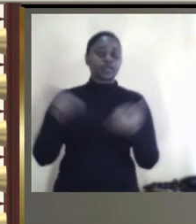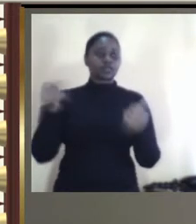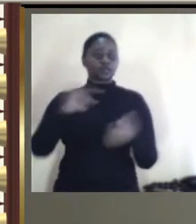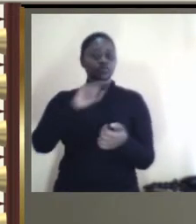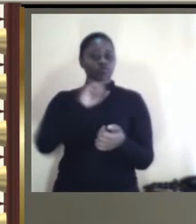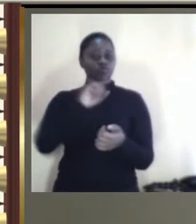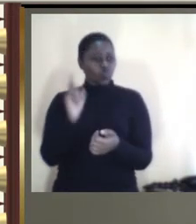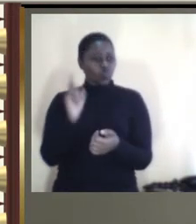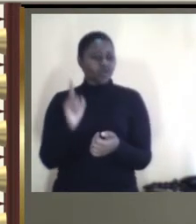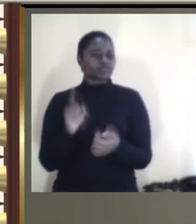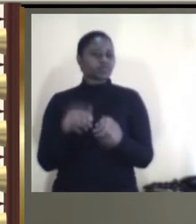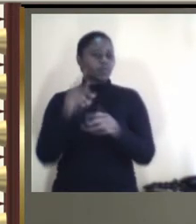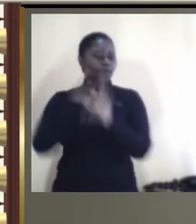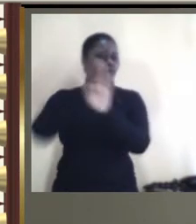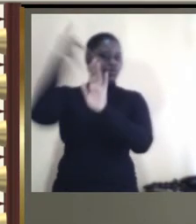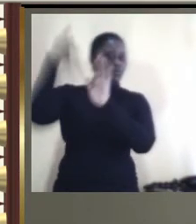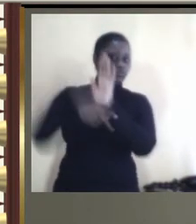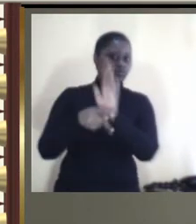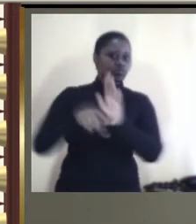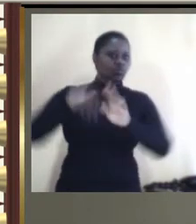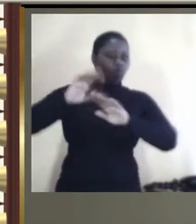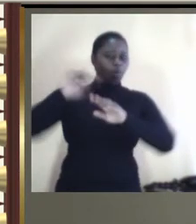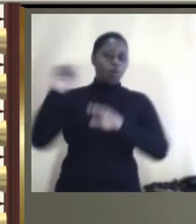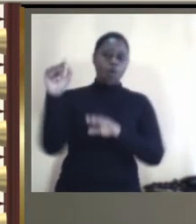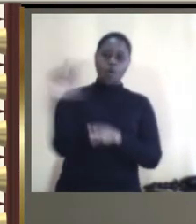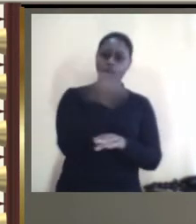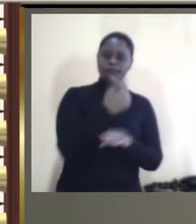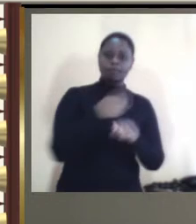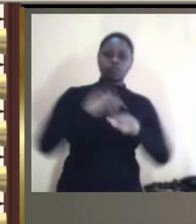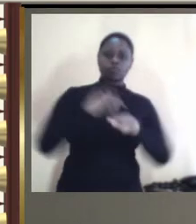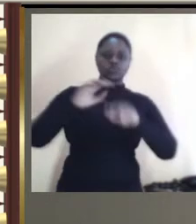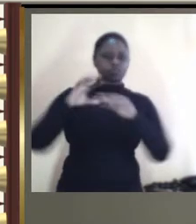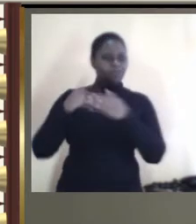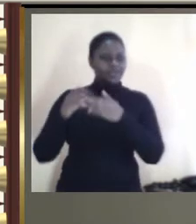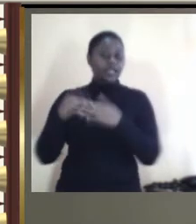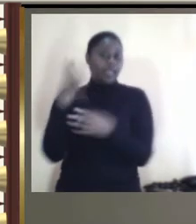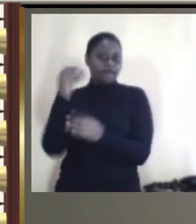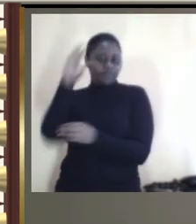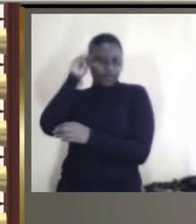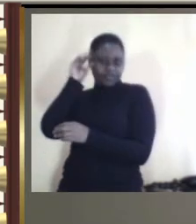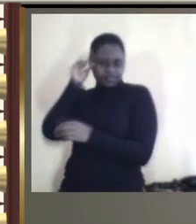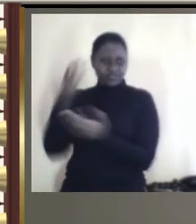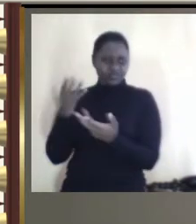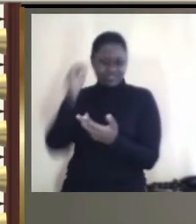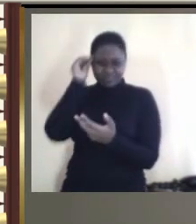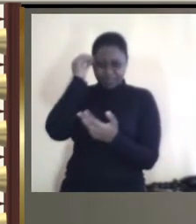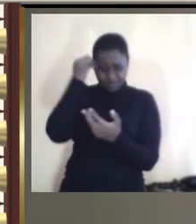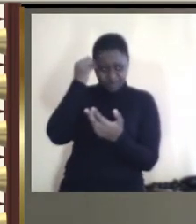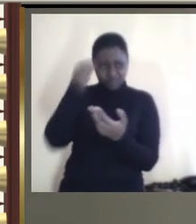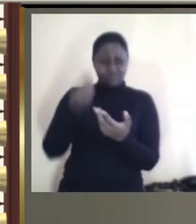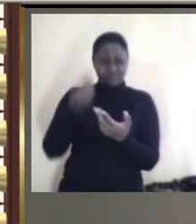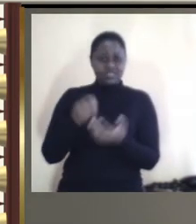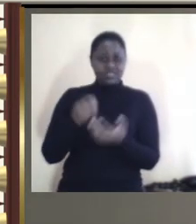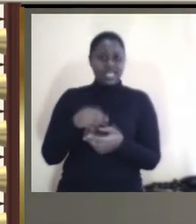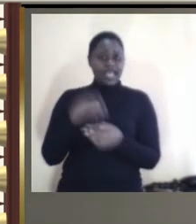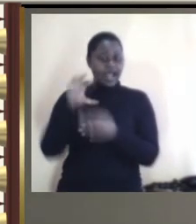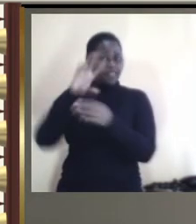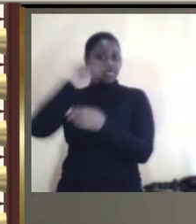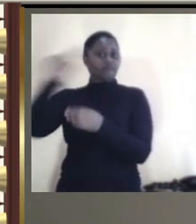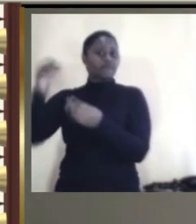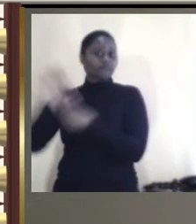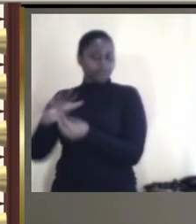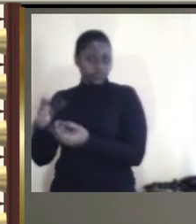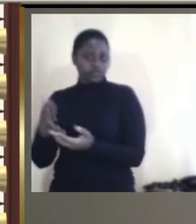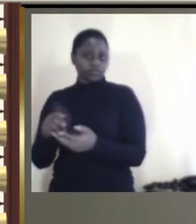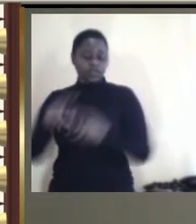one flagship project that almost all members of the village have an interest in, as it produces and feeds families.